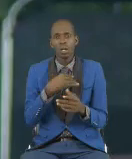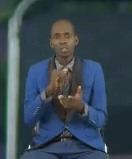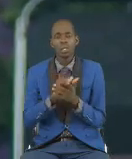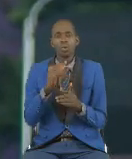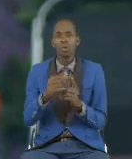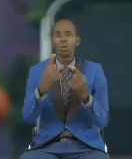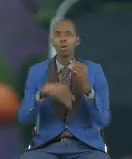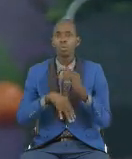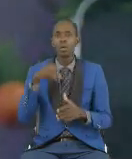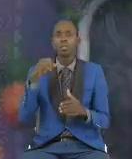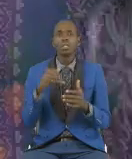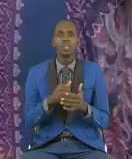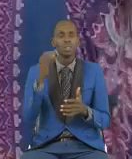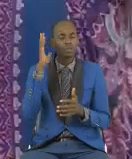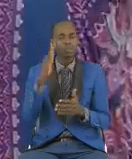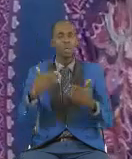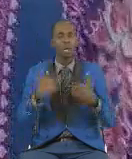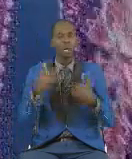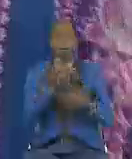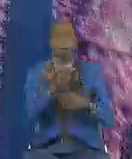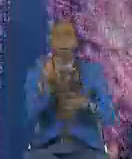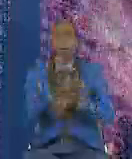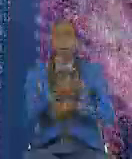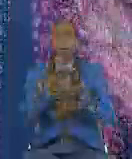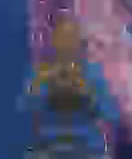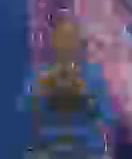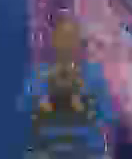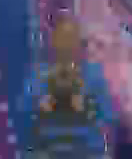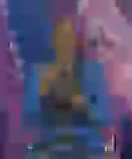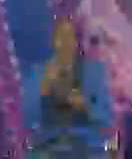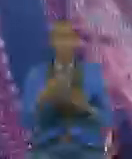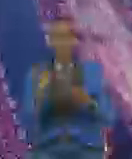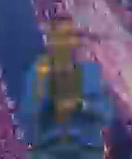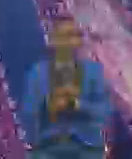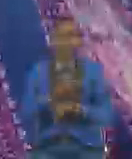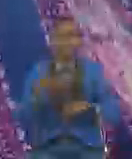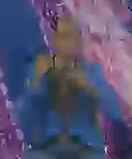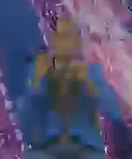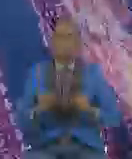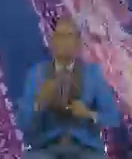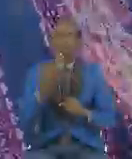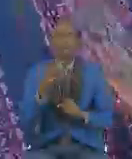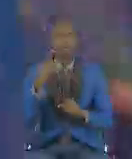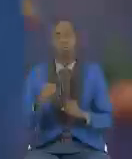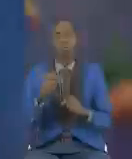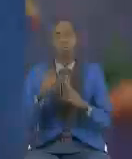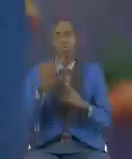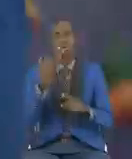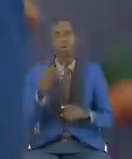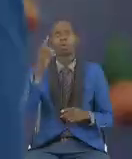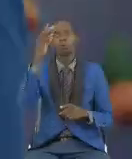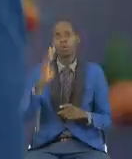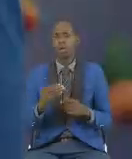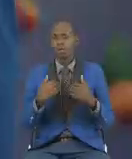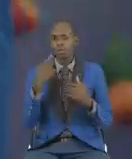will have a prevailing power. The prevailing power of the word of God. Have you noticed that? Number